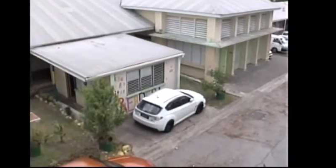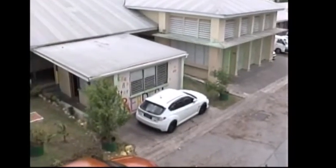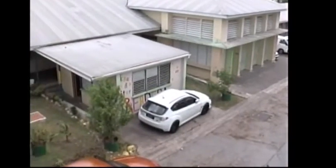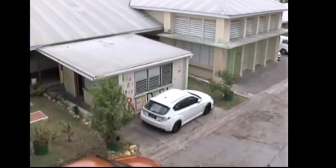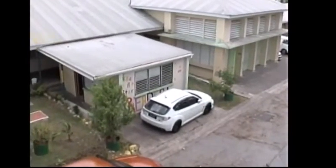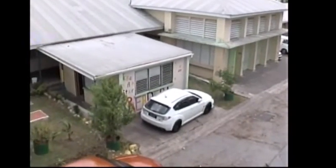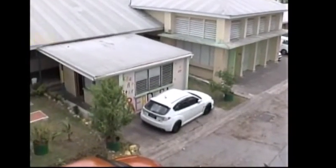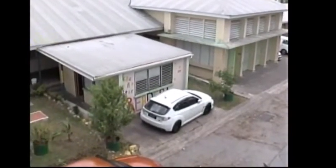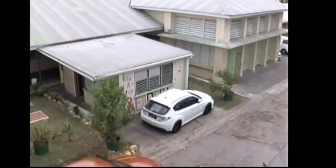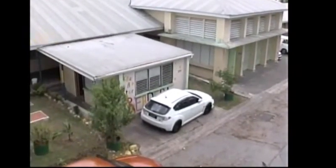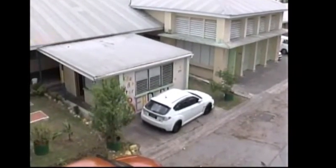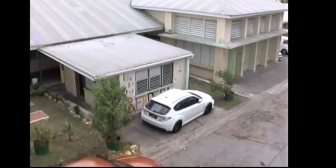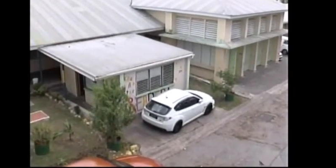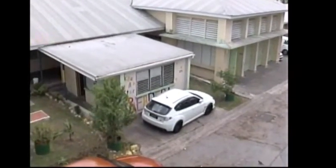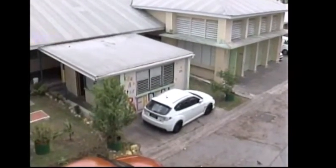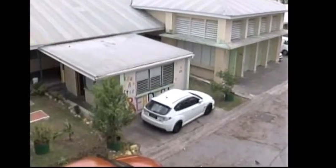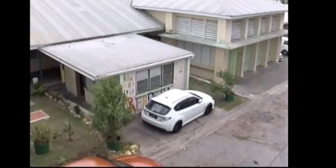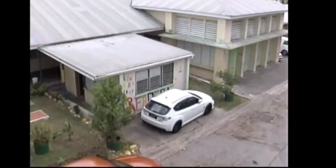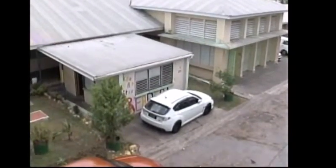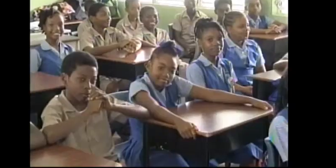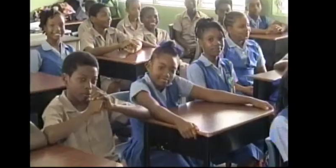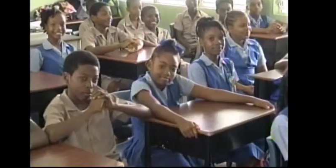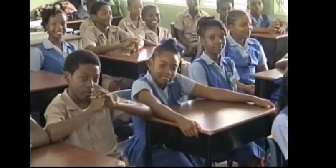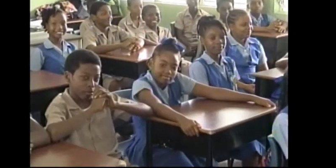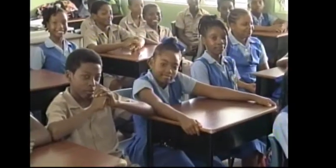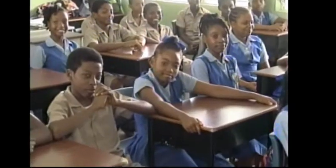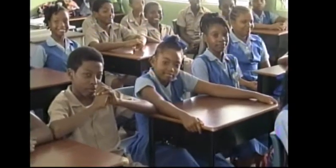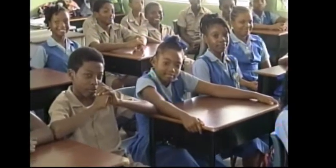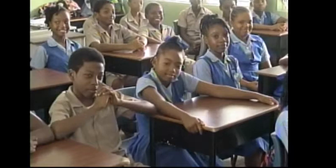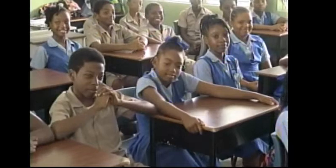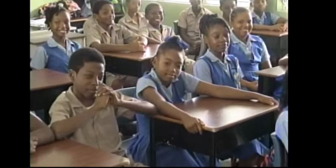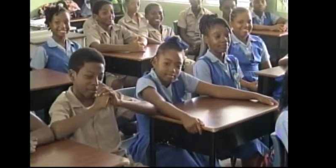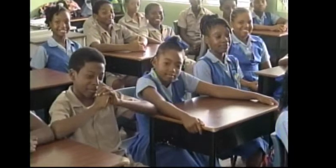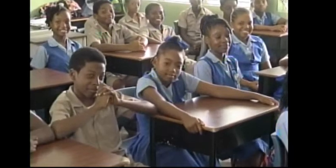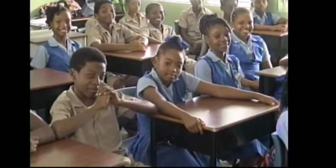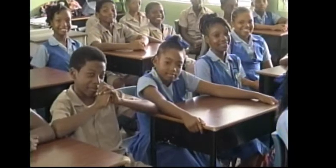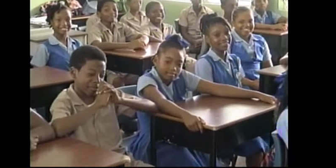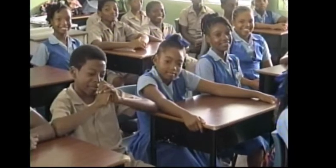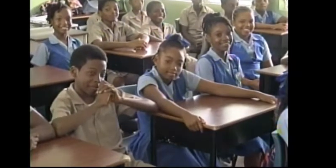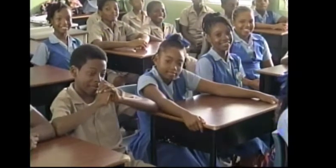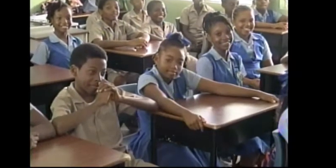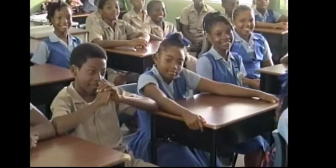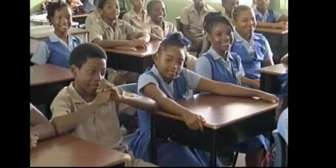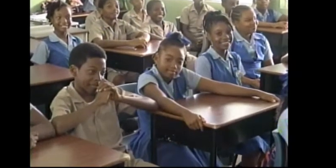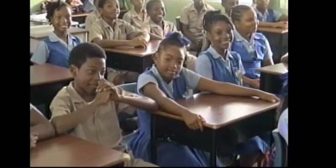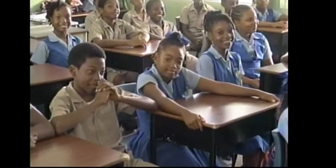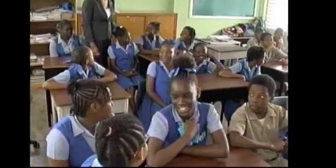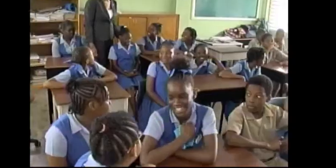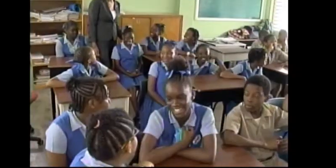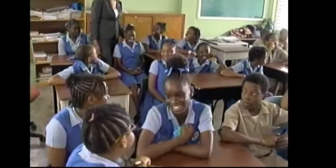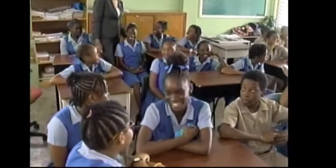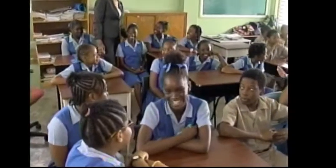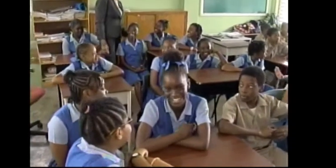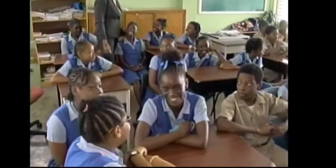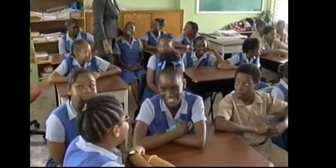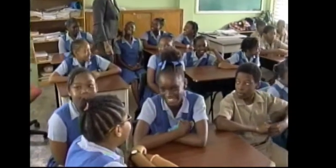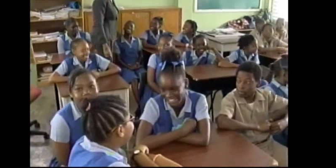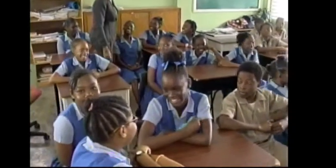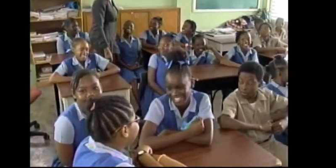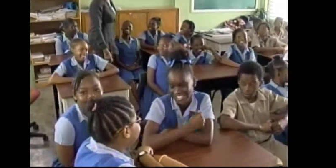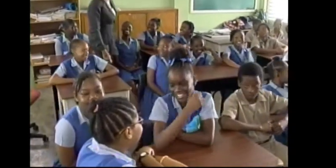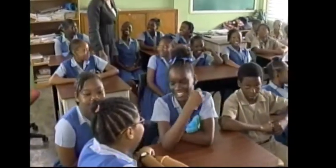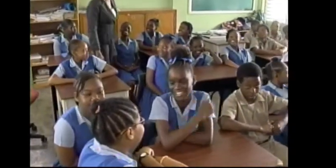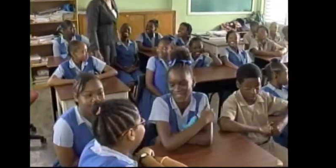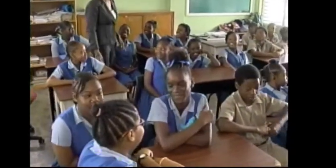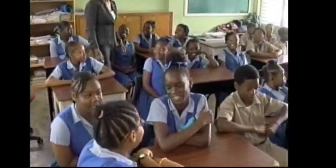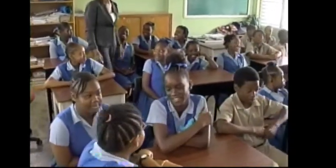another good one for the St. Barnabas institution. Students secured places at several schools, including Harrison College,